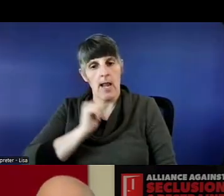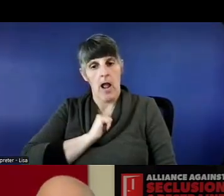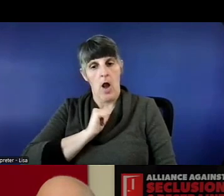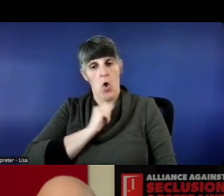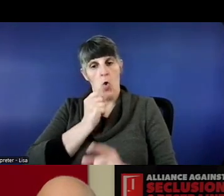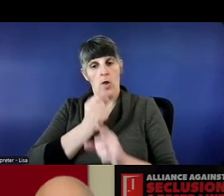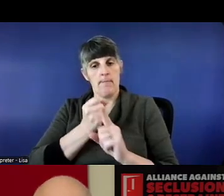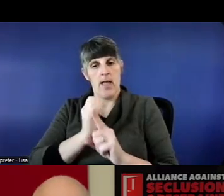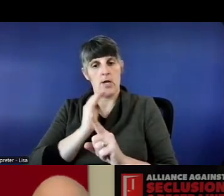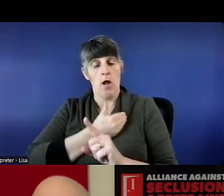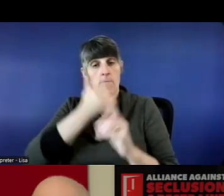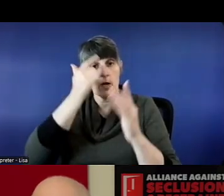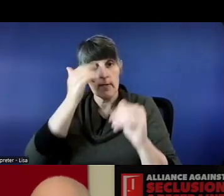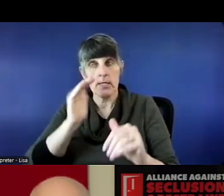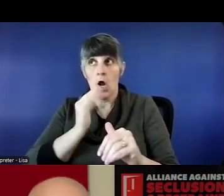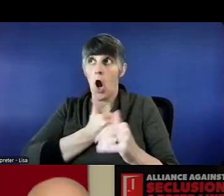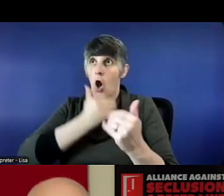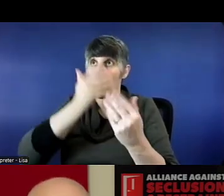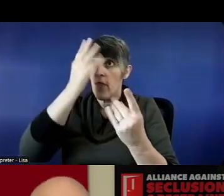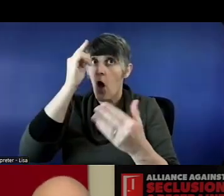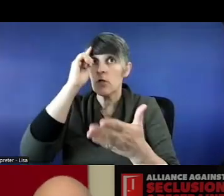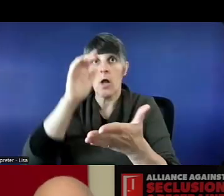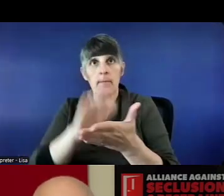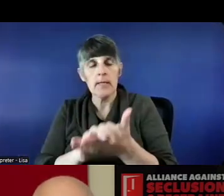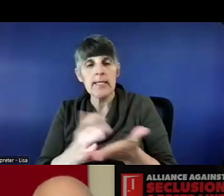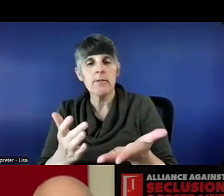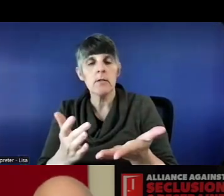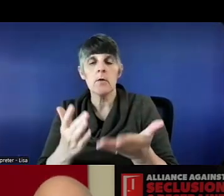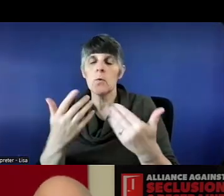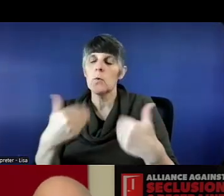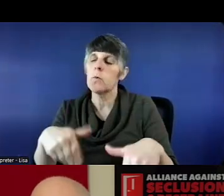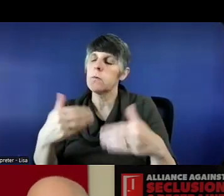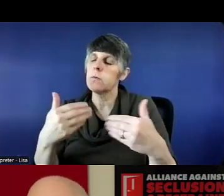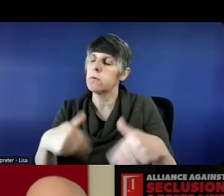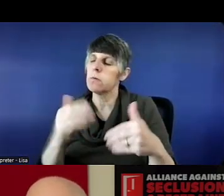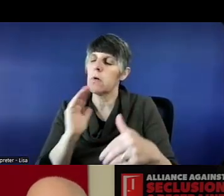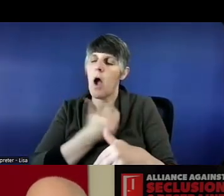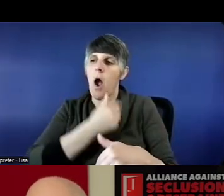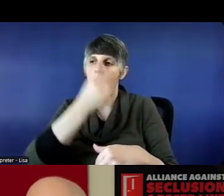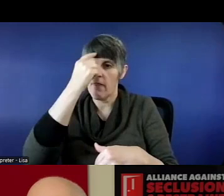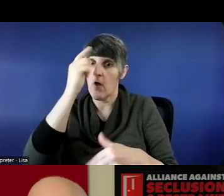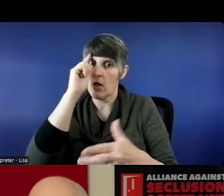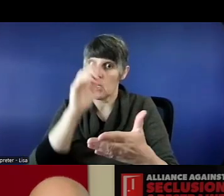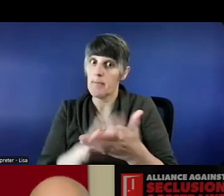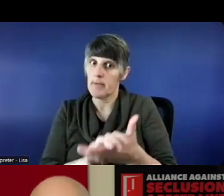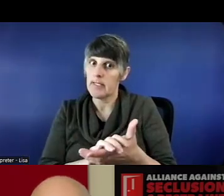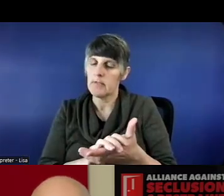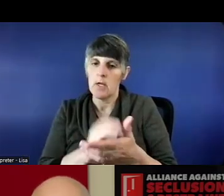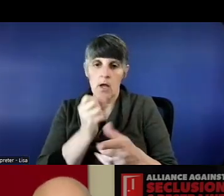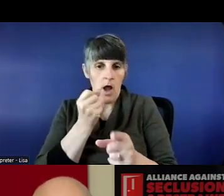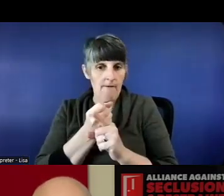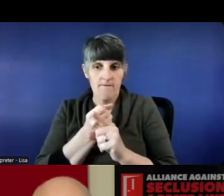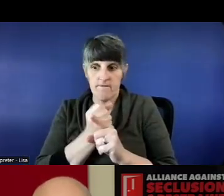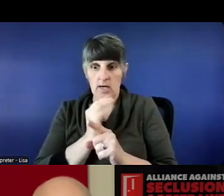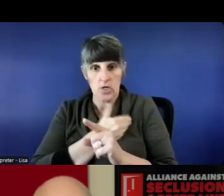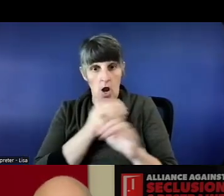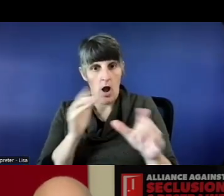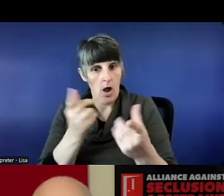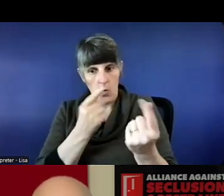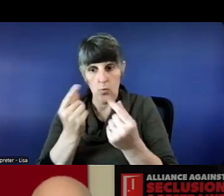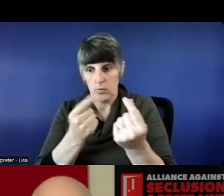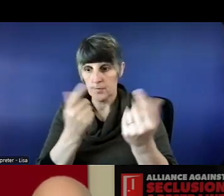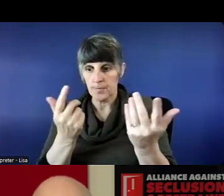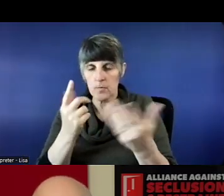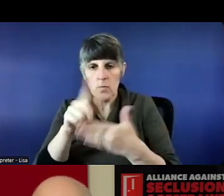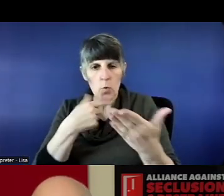of our expectations, our thoughts, and our beliefs, critical, because our thoughts and our beliefs affect our actions. What